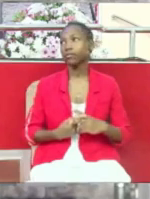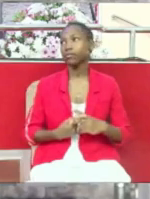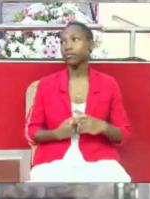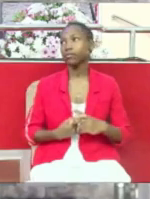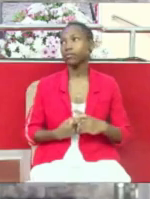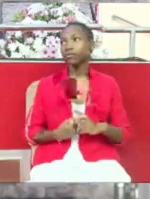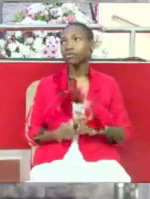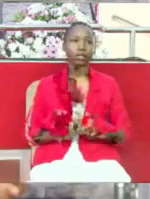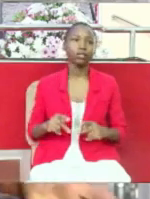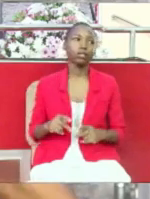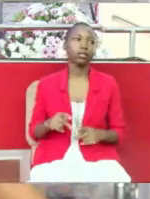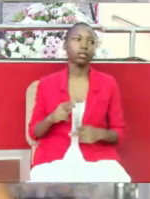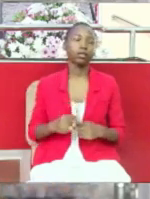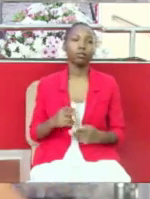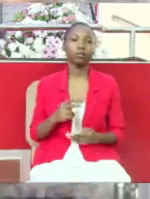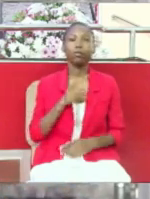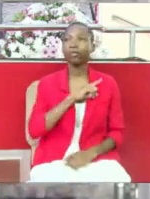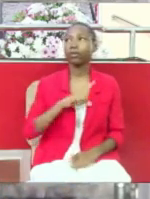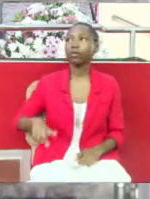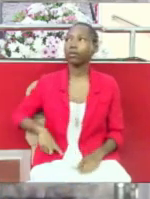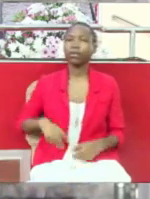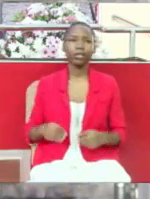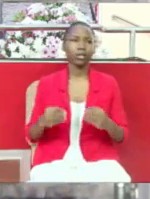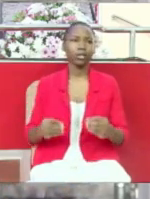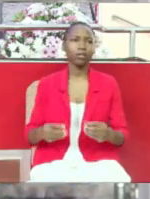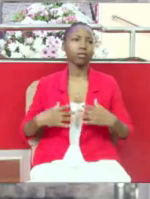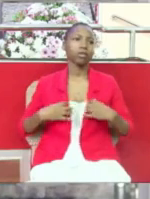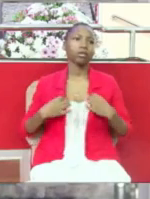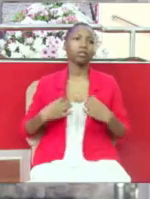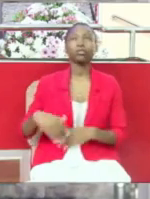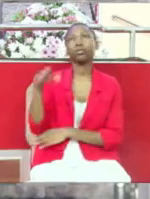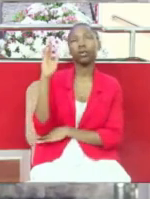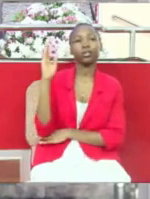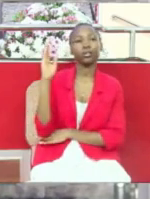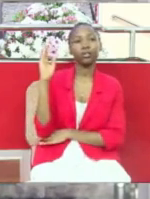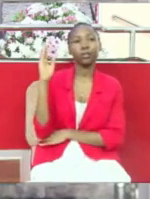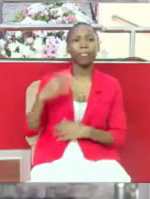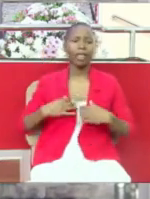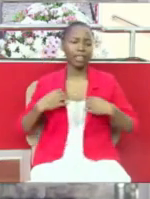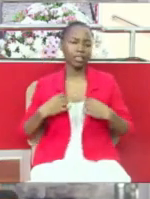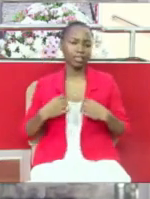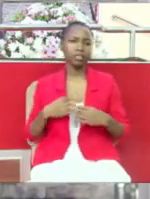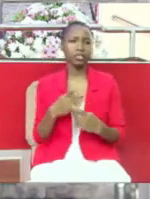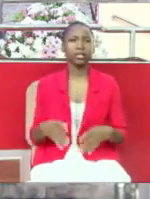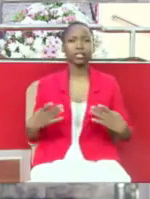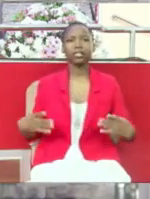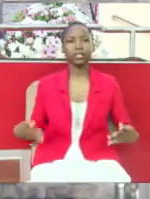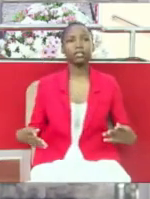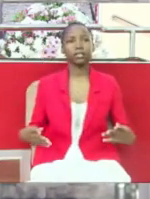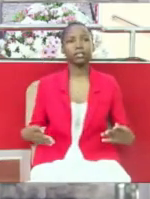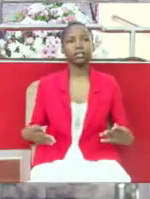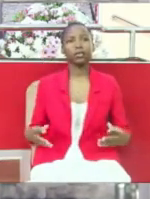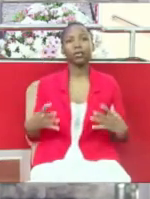Lord. Amen. So let's give our clocks to him. Hivyo basi tumpe mavazi yetu. The things we value. Yale mambo ambayo tunadhamini. The things we warm ourselves with.